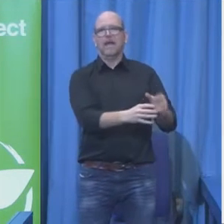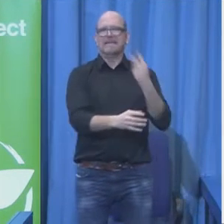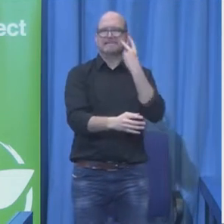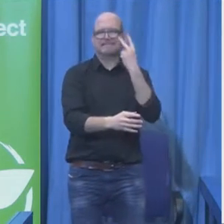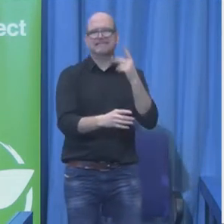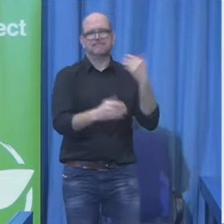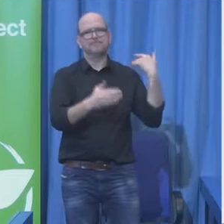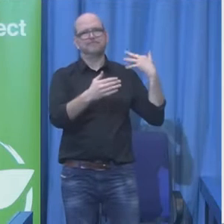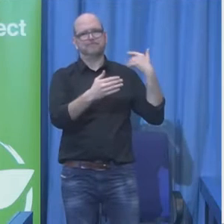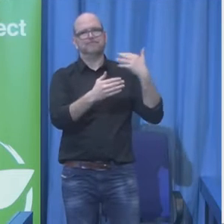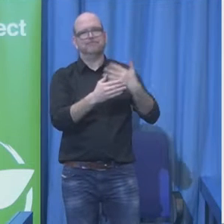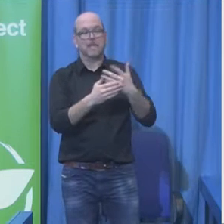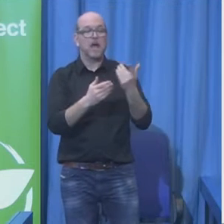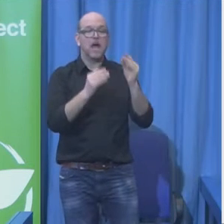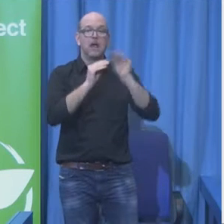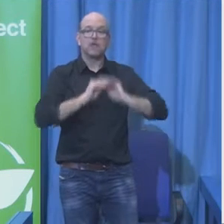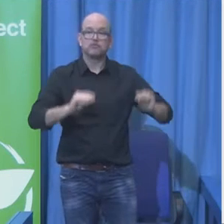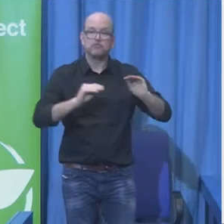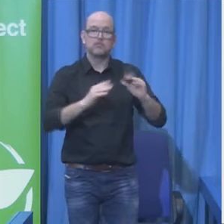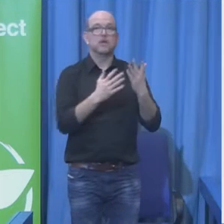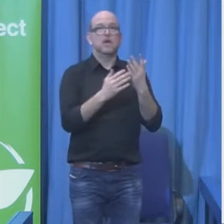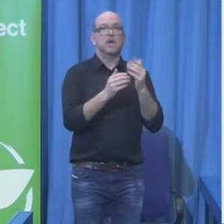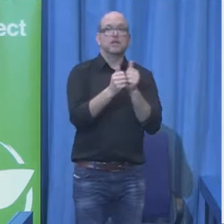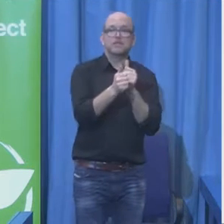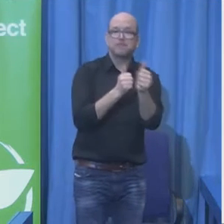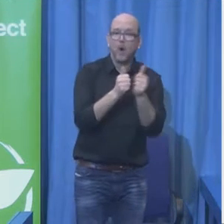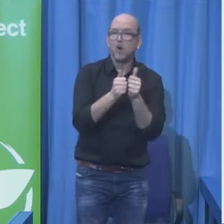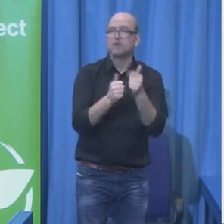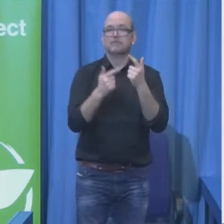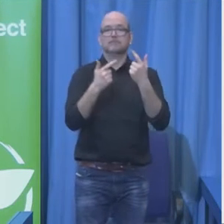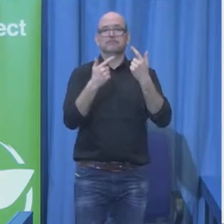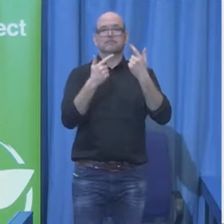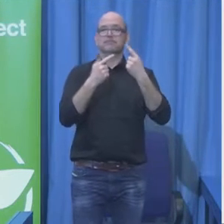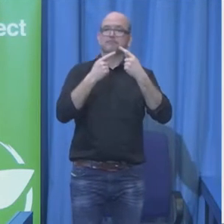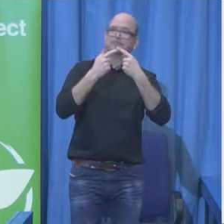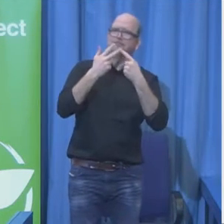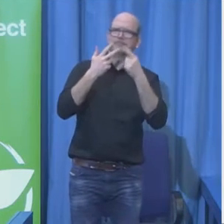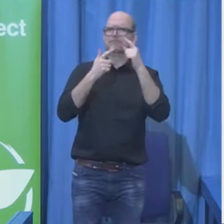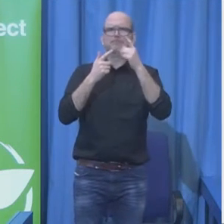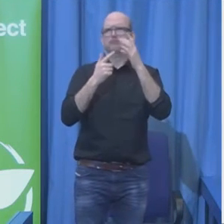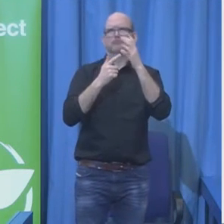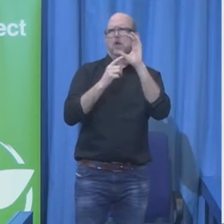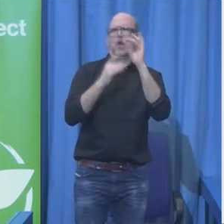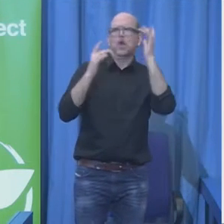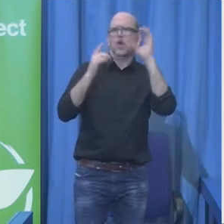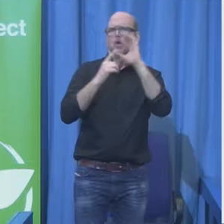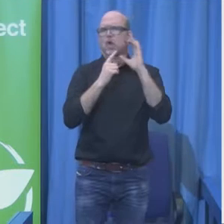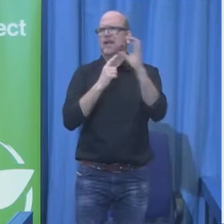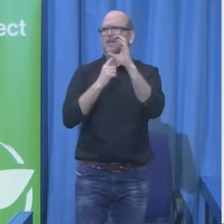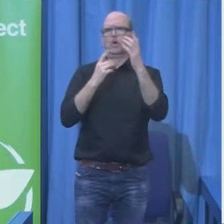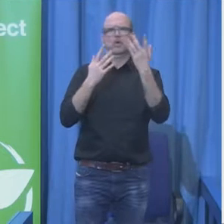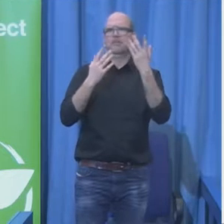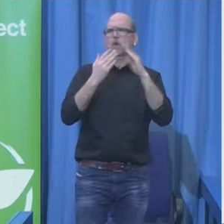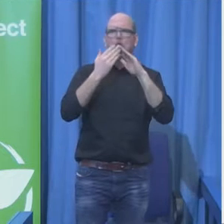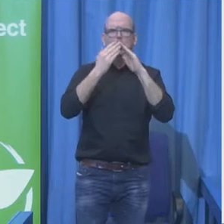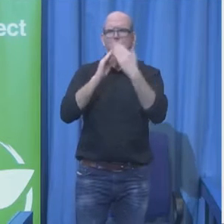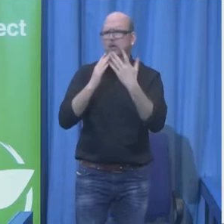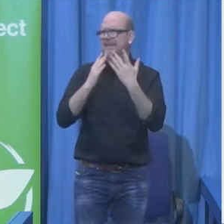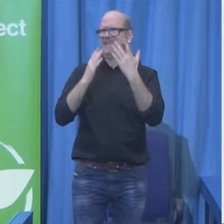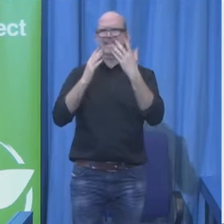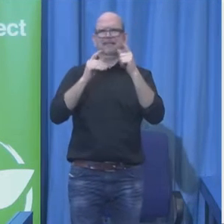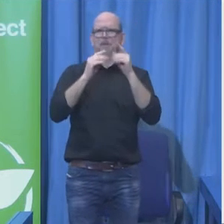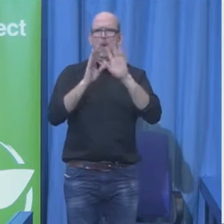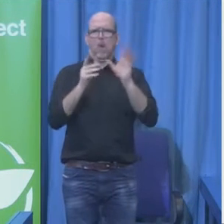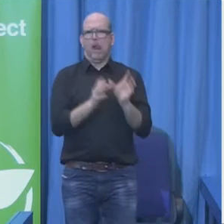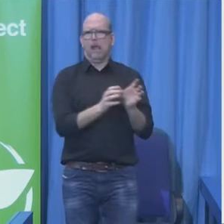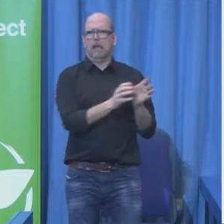comes to having access to mainstream education and employment. So based on these findings, the new disability strategy of the Council